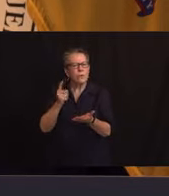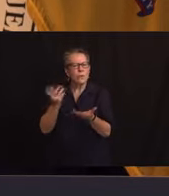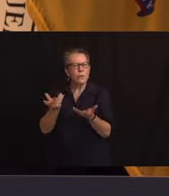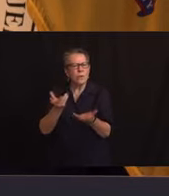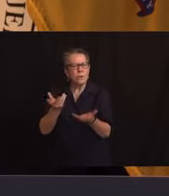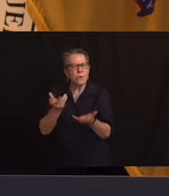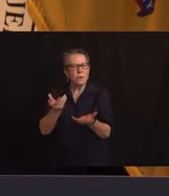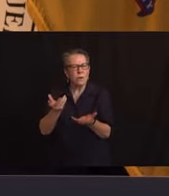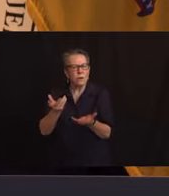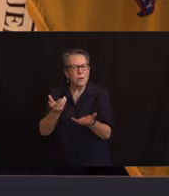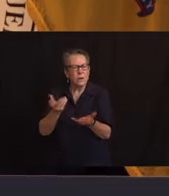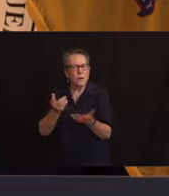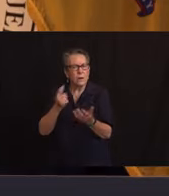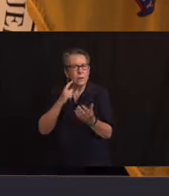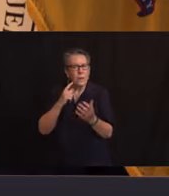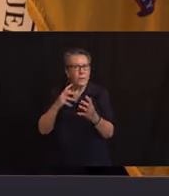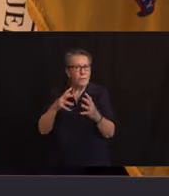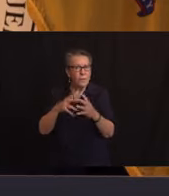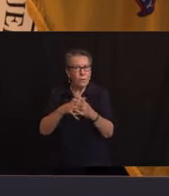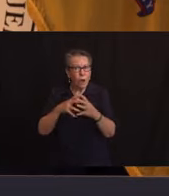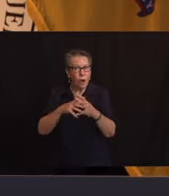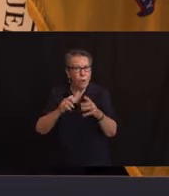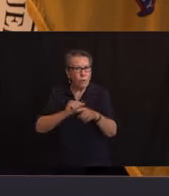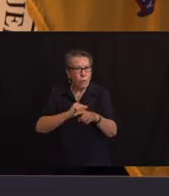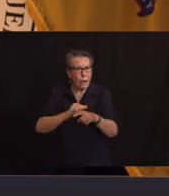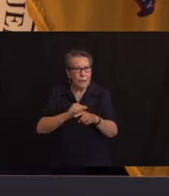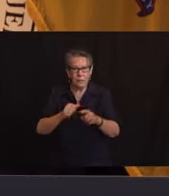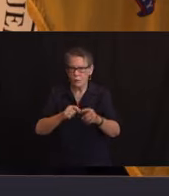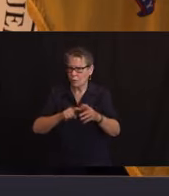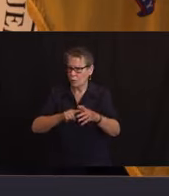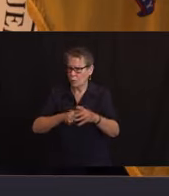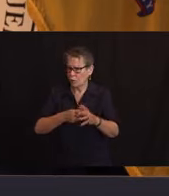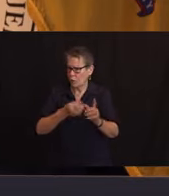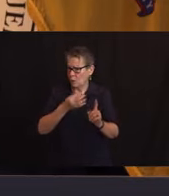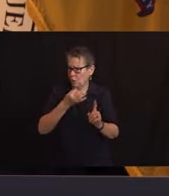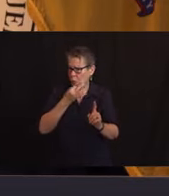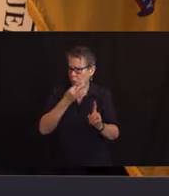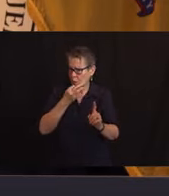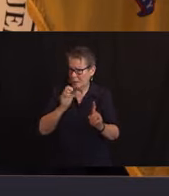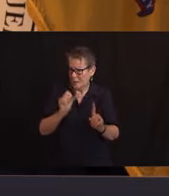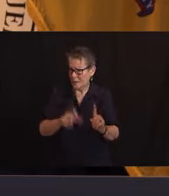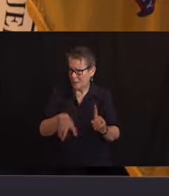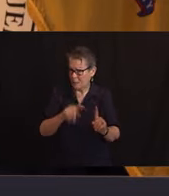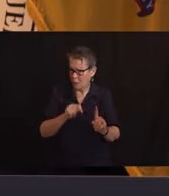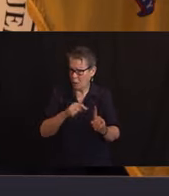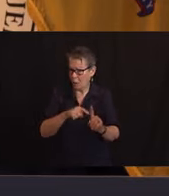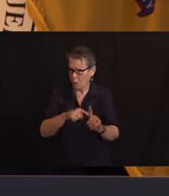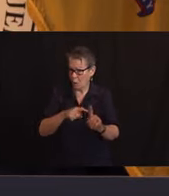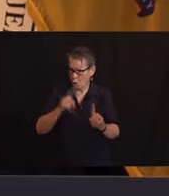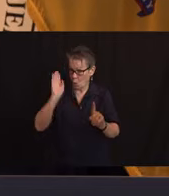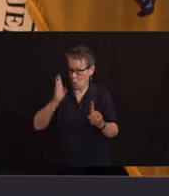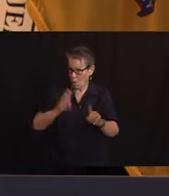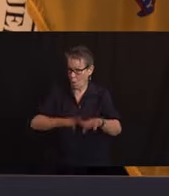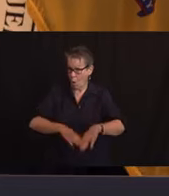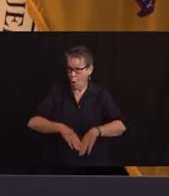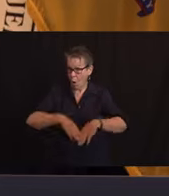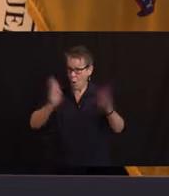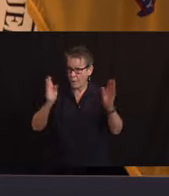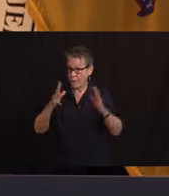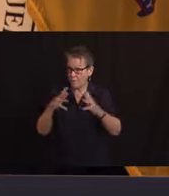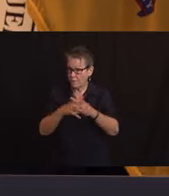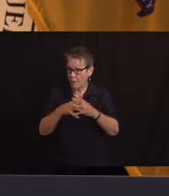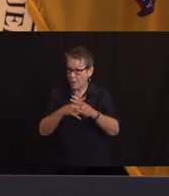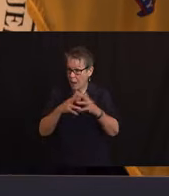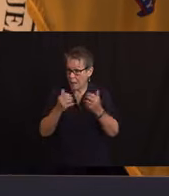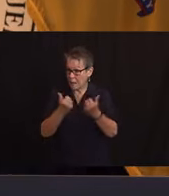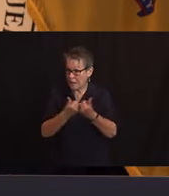1? Edna Mahan has been without power since Saturday. Is there an update, and what is the state doing to fix it? And from Brenda Flanagan, a recent study found that